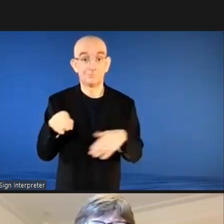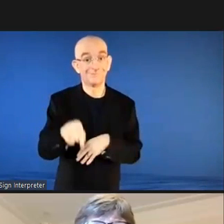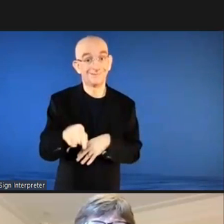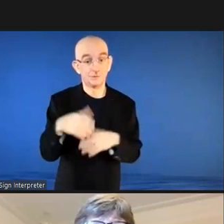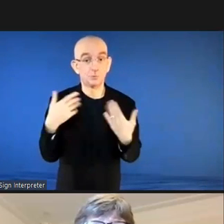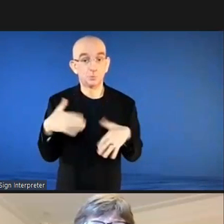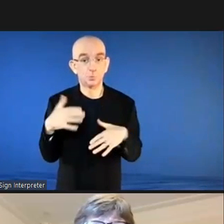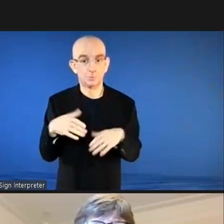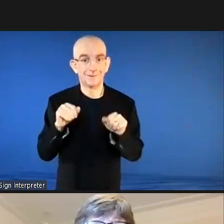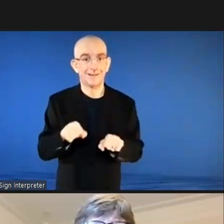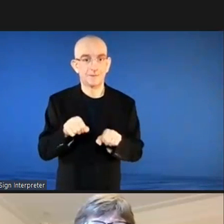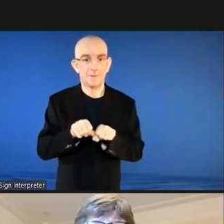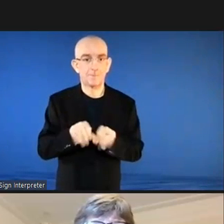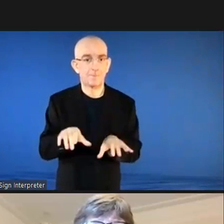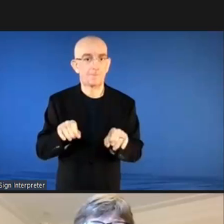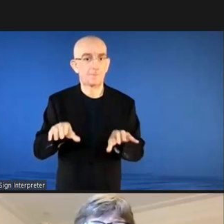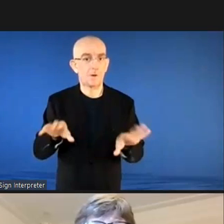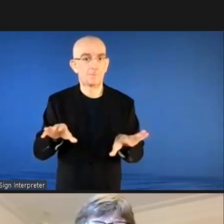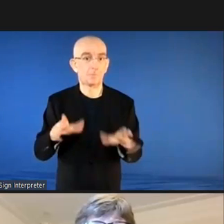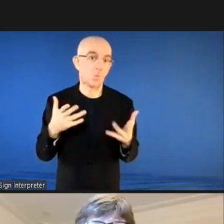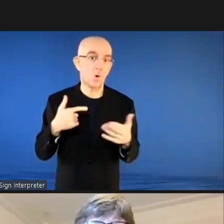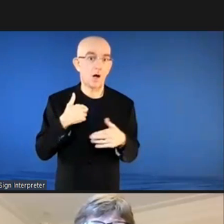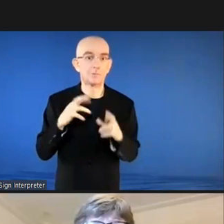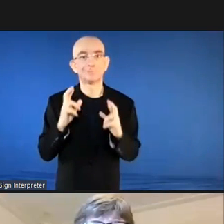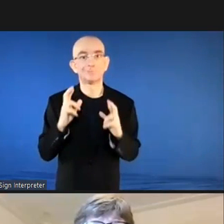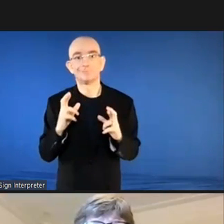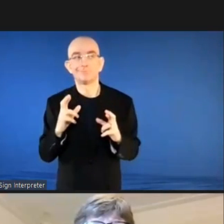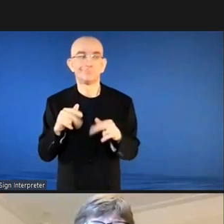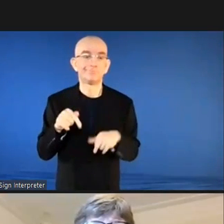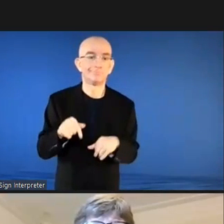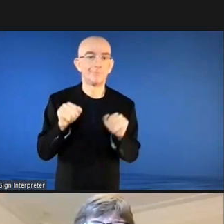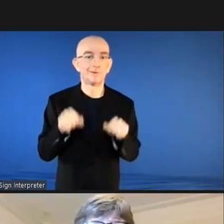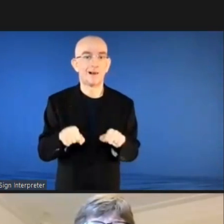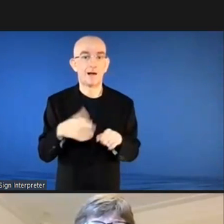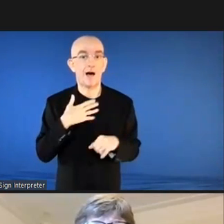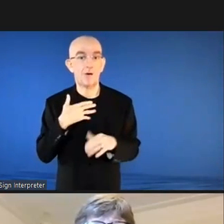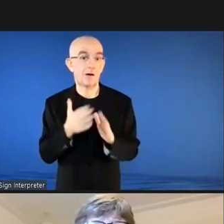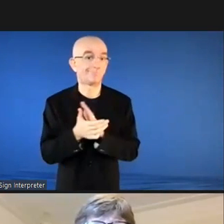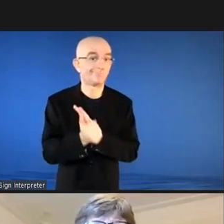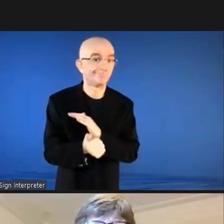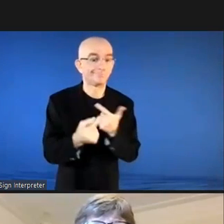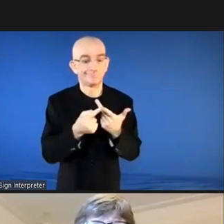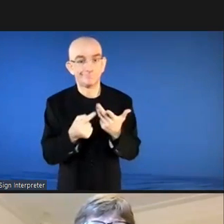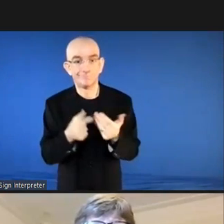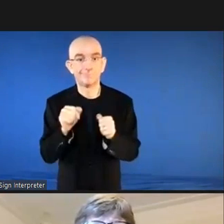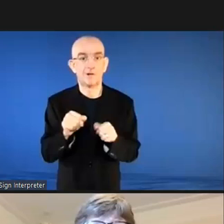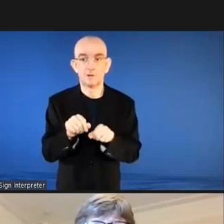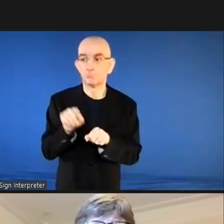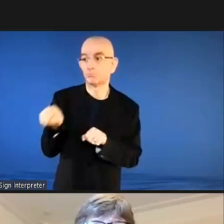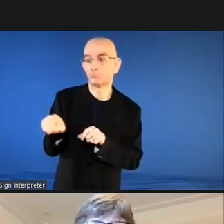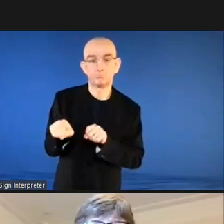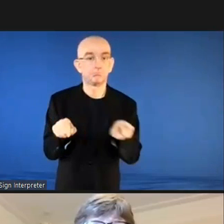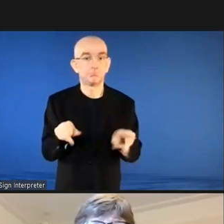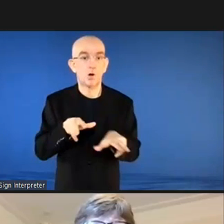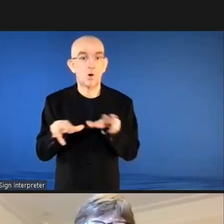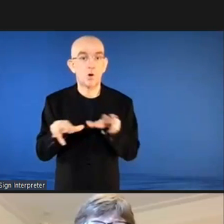offer our expertise through training to other organisations that may have different resources to be,